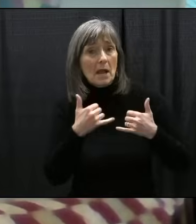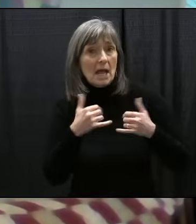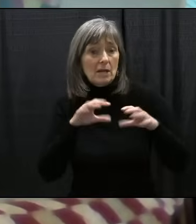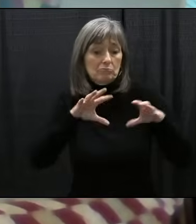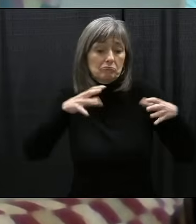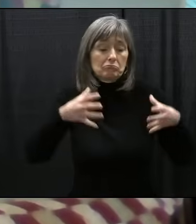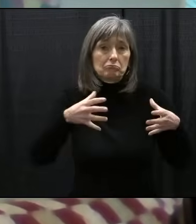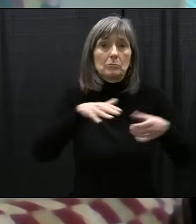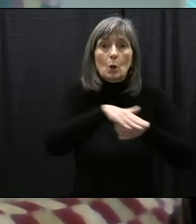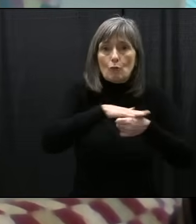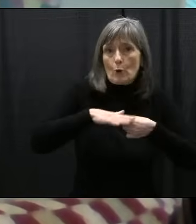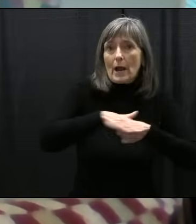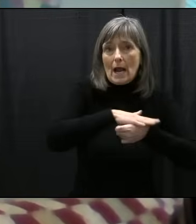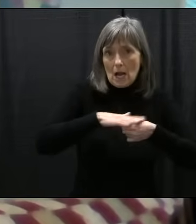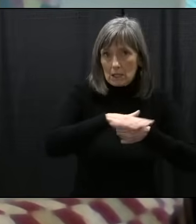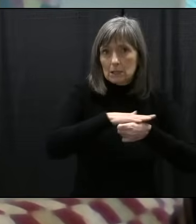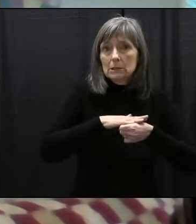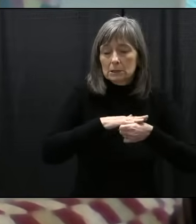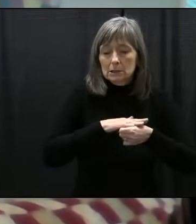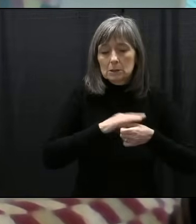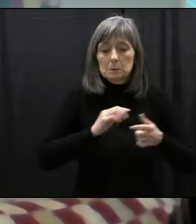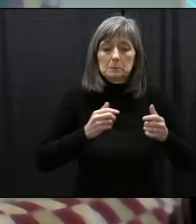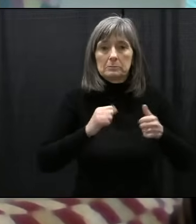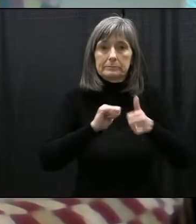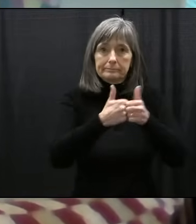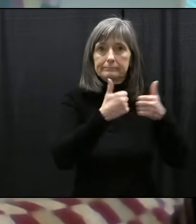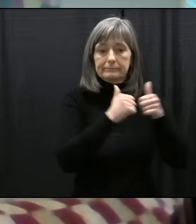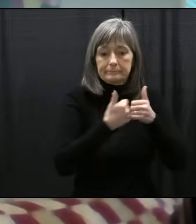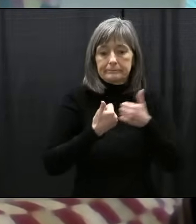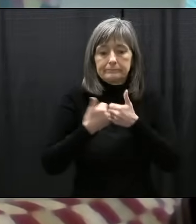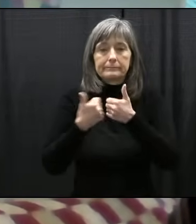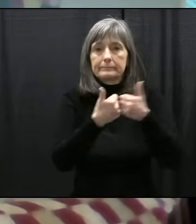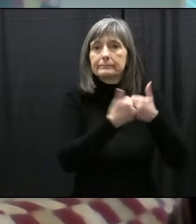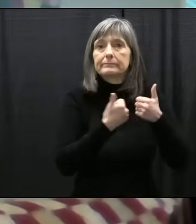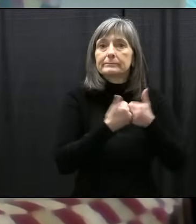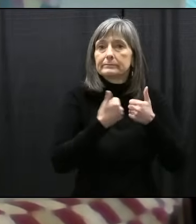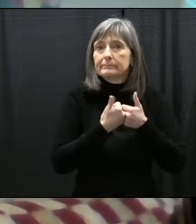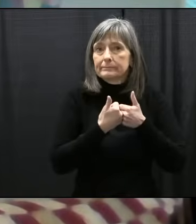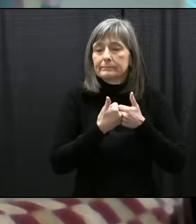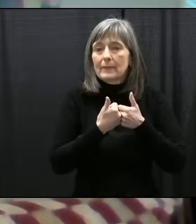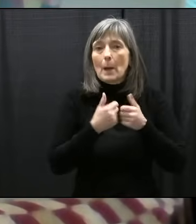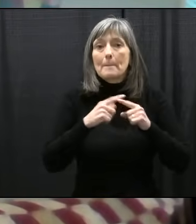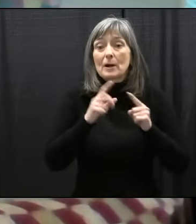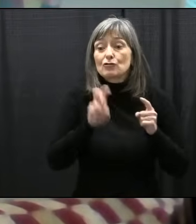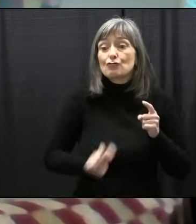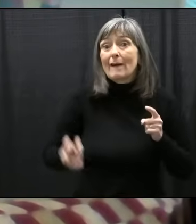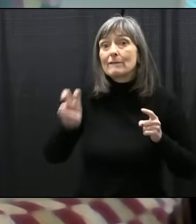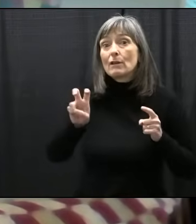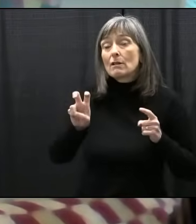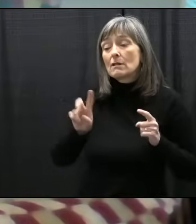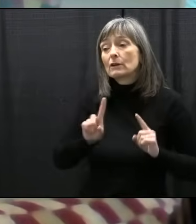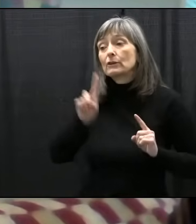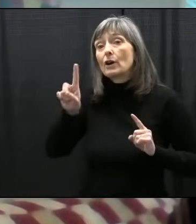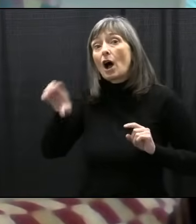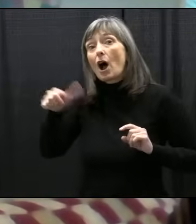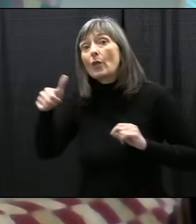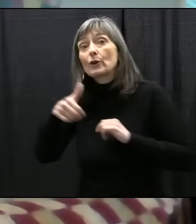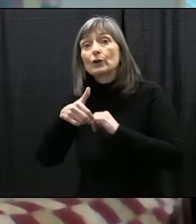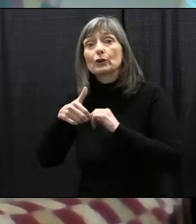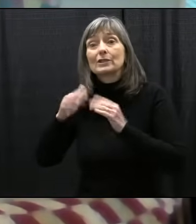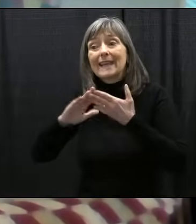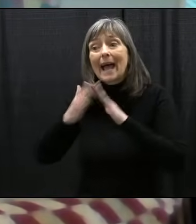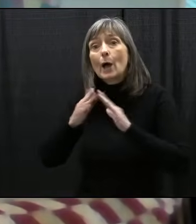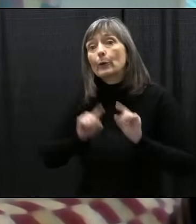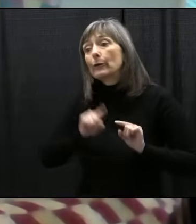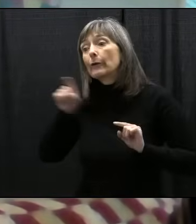within their geographic region as they would during the season. What we want to avoid here, teams traveling